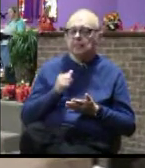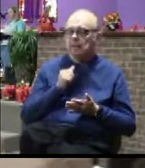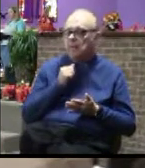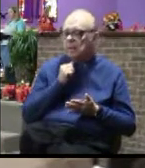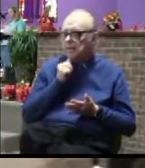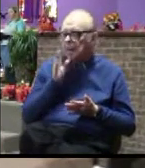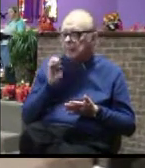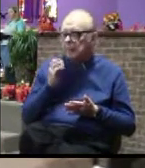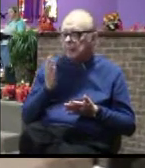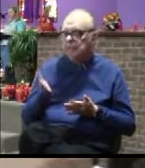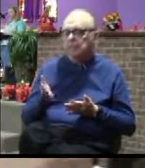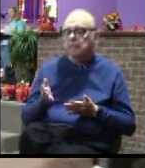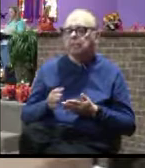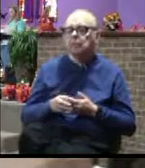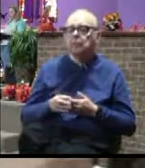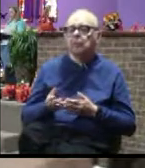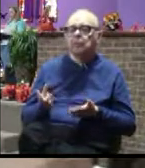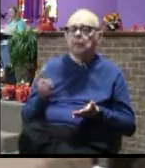going to be fair